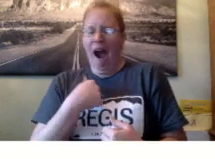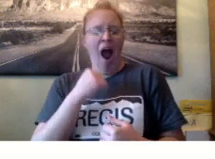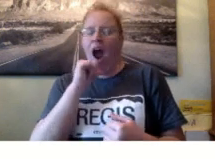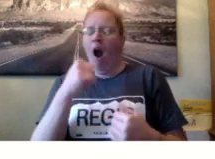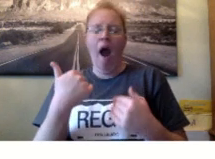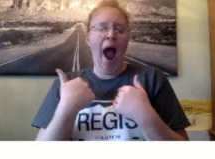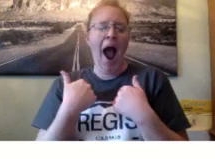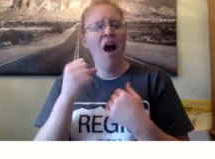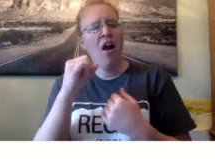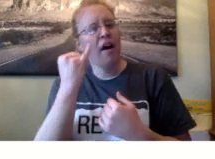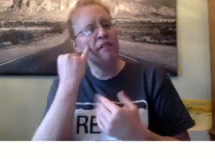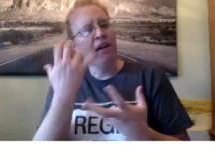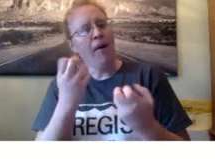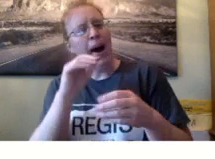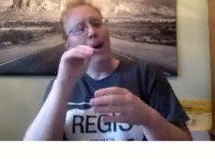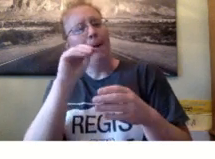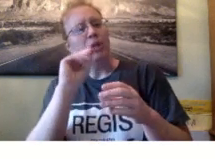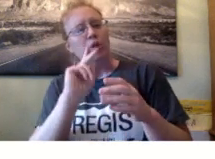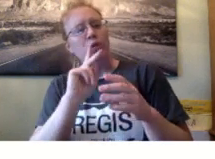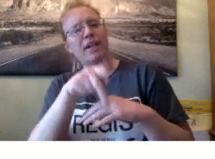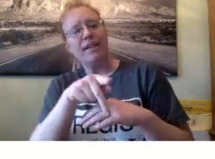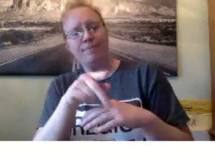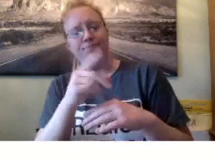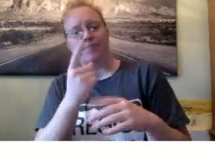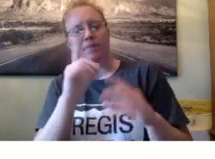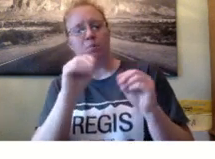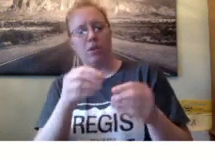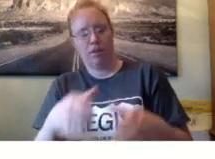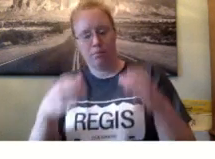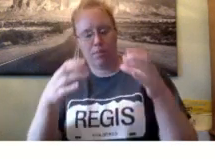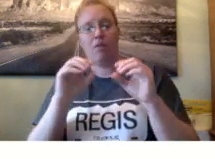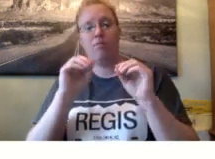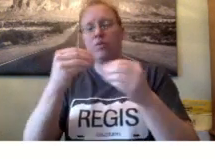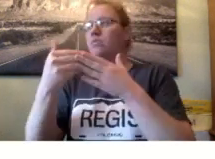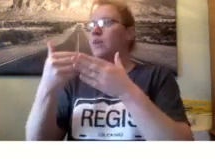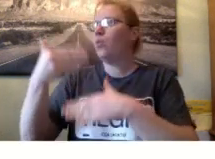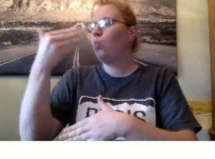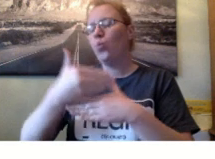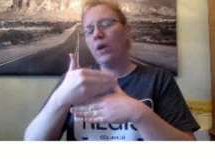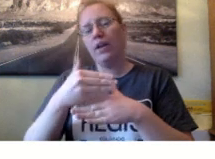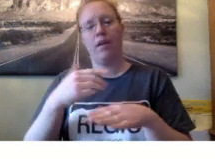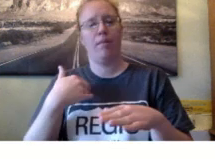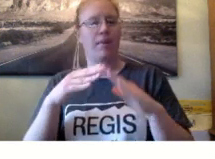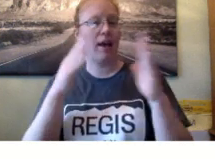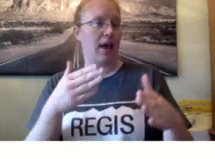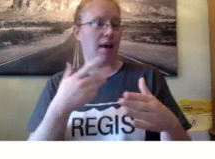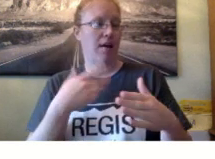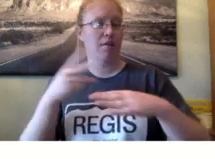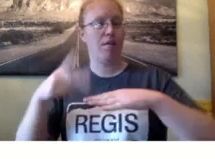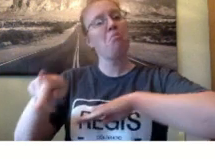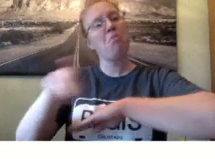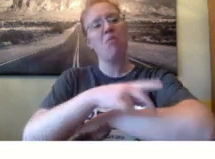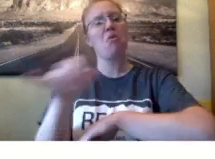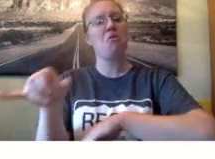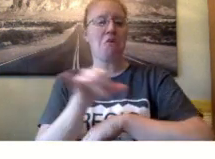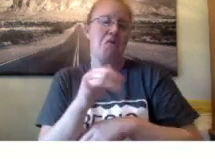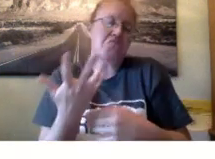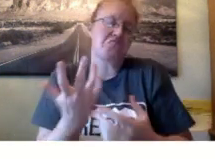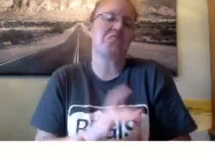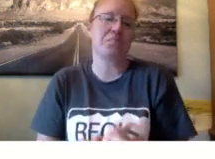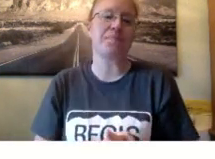So if I wanted to plant something, I might have to plant it in a pot and put it on a window in my house. Or my porch could also be an option.